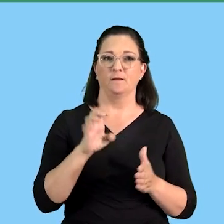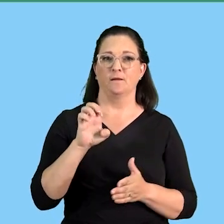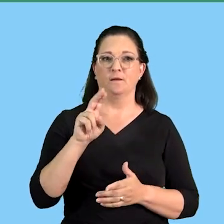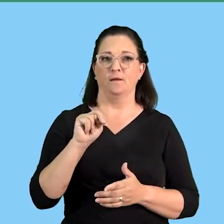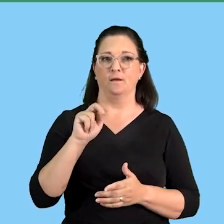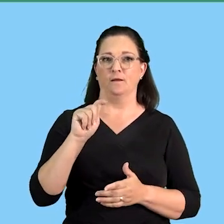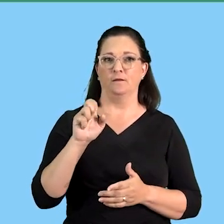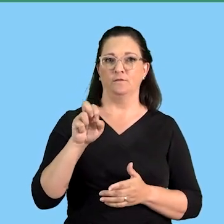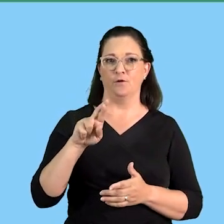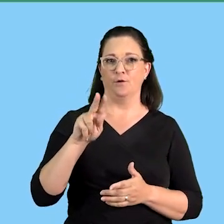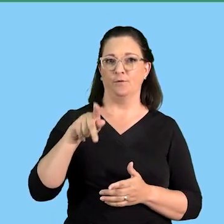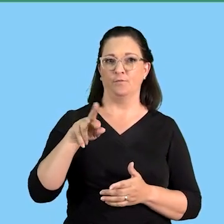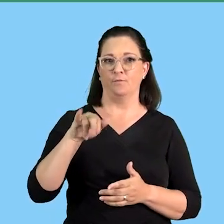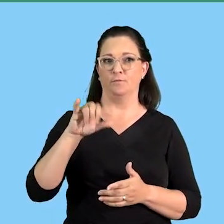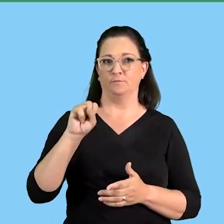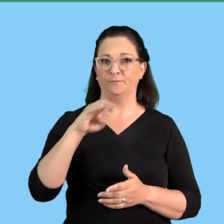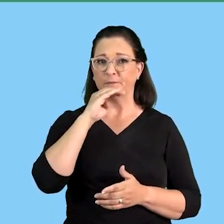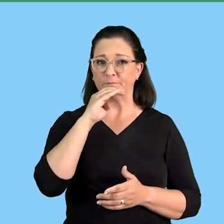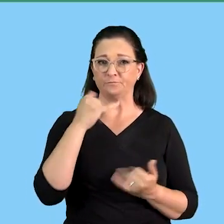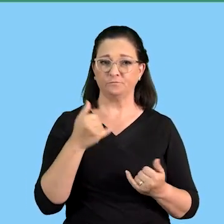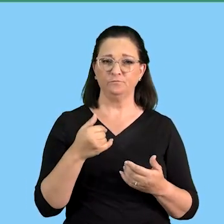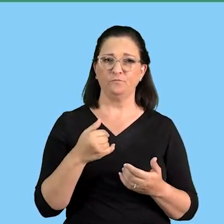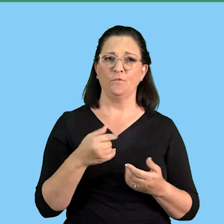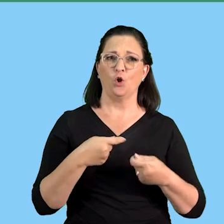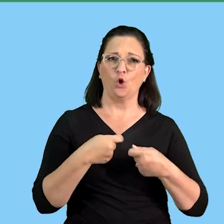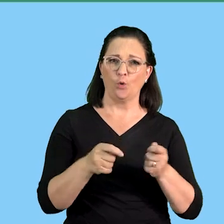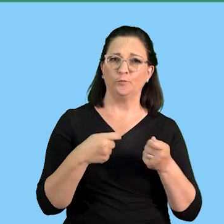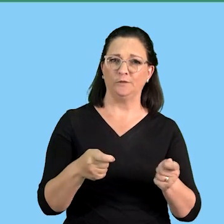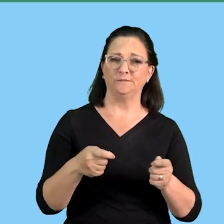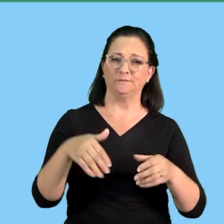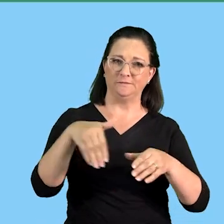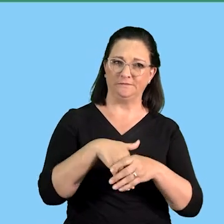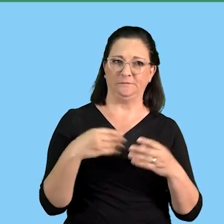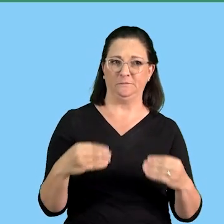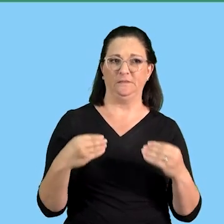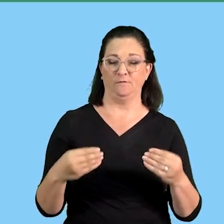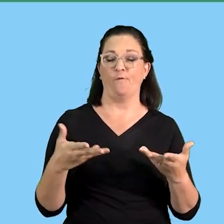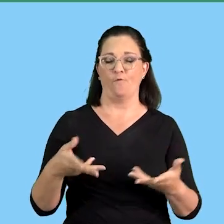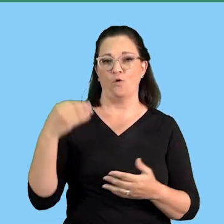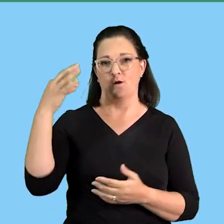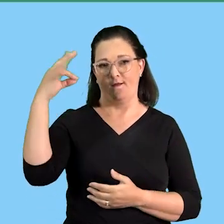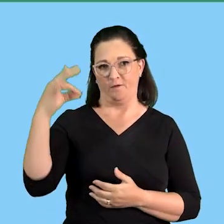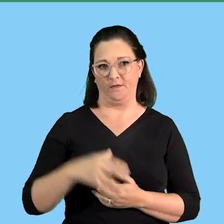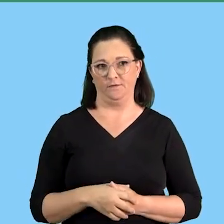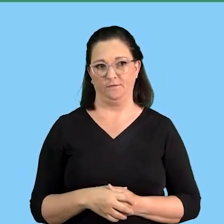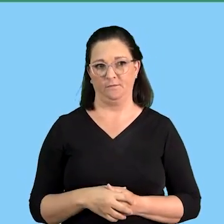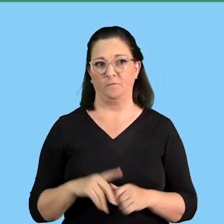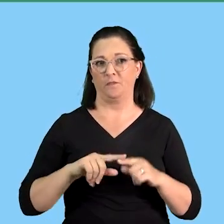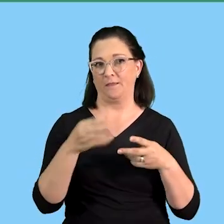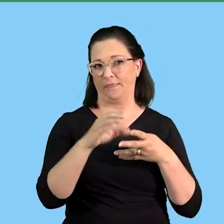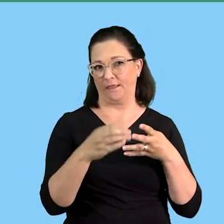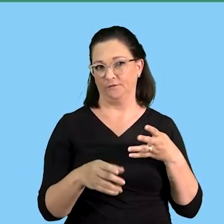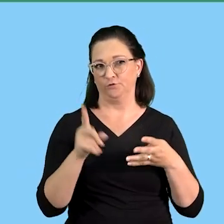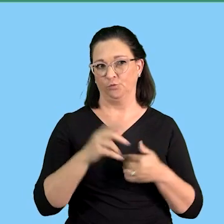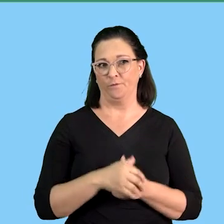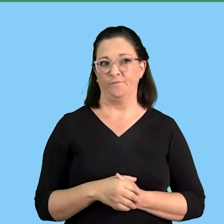These companies take on the role of commercial enterprise on behalf of the government. What are the characteristics?